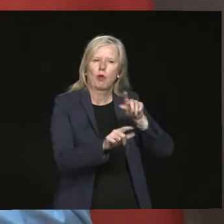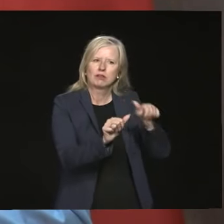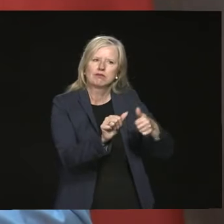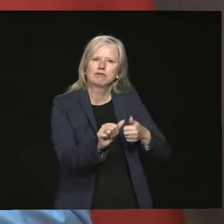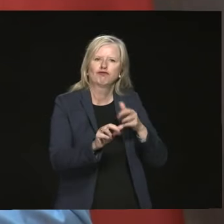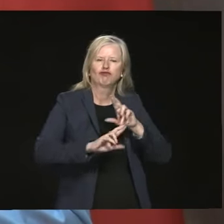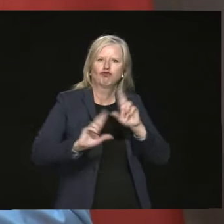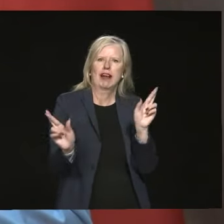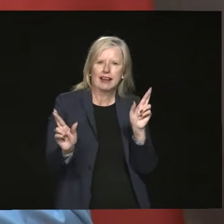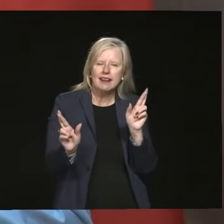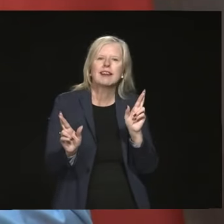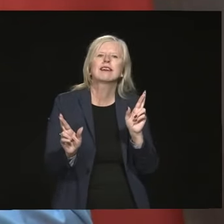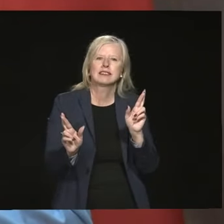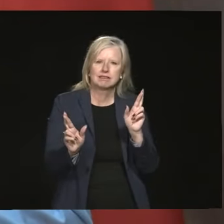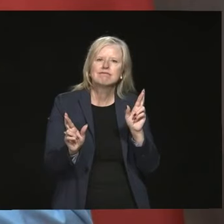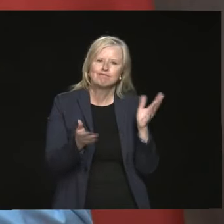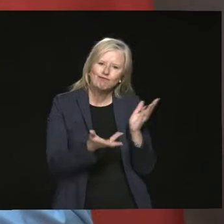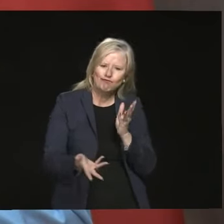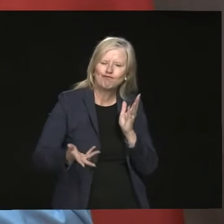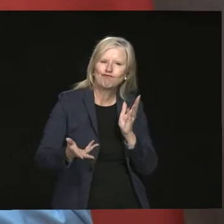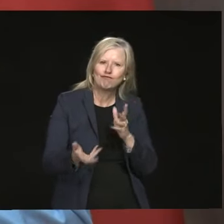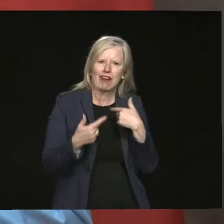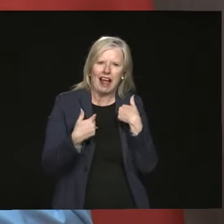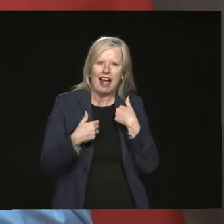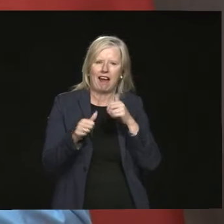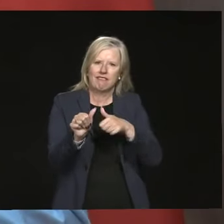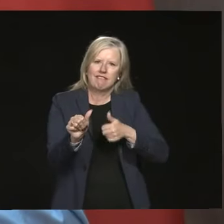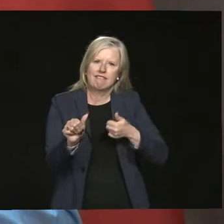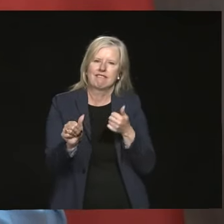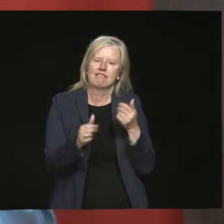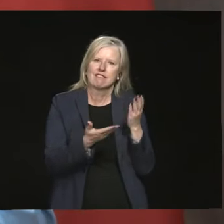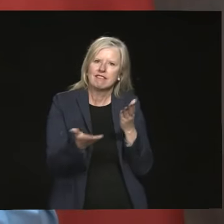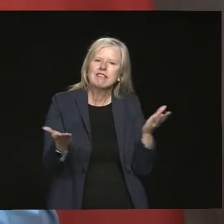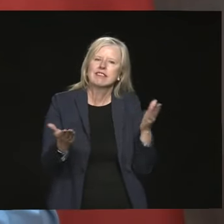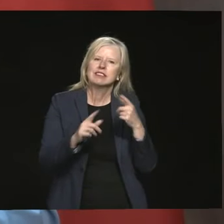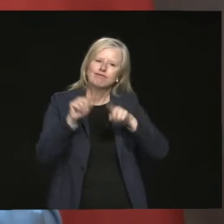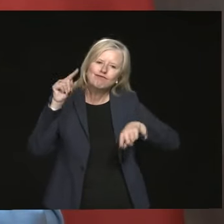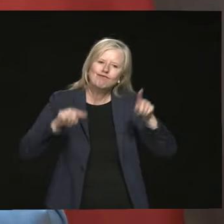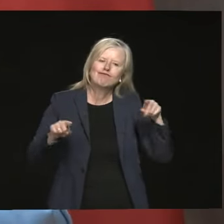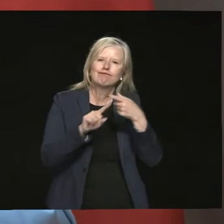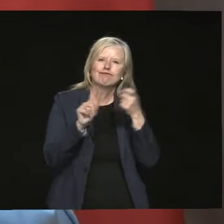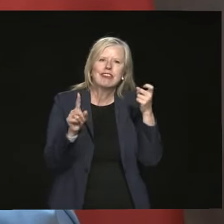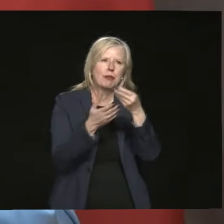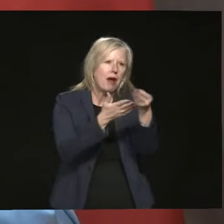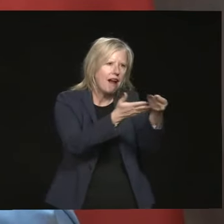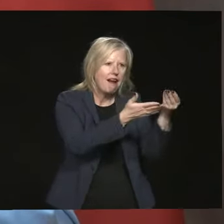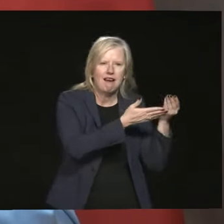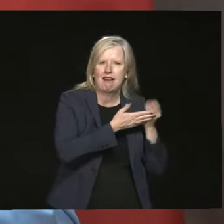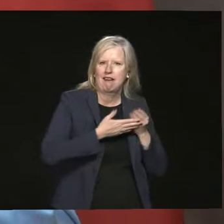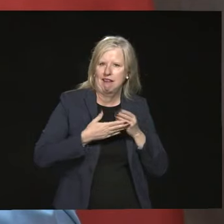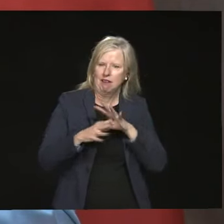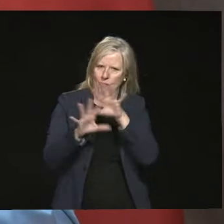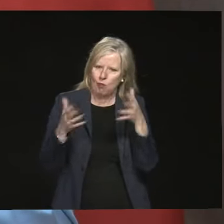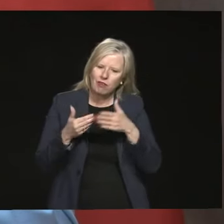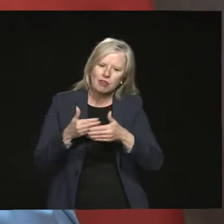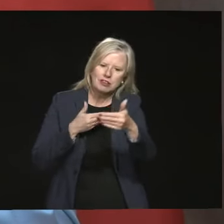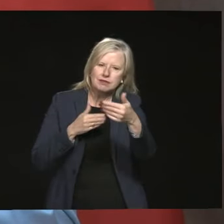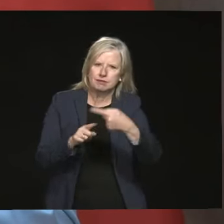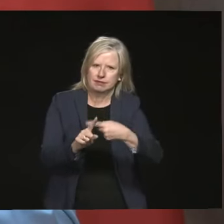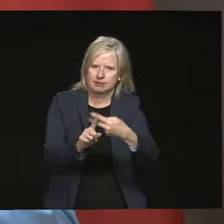steady stream of goods flowing from diverse sources over the coming months. Pour ce qui est